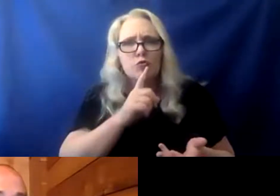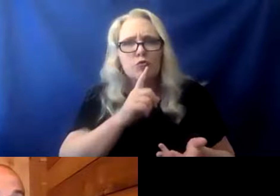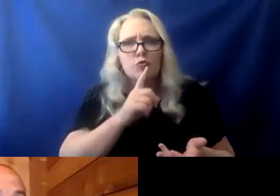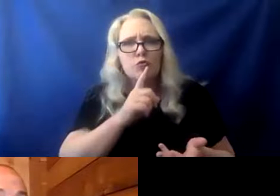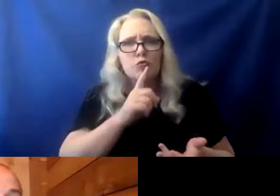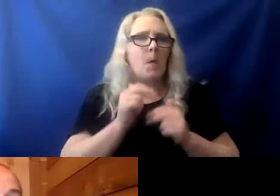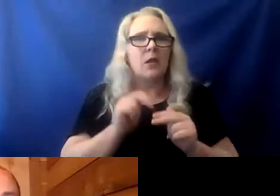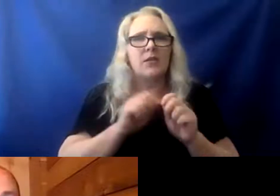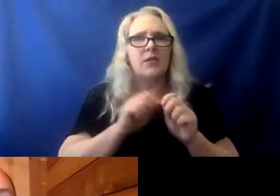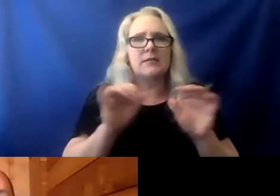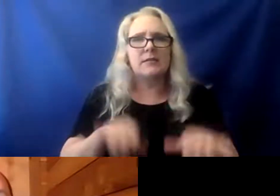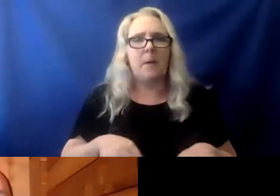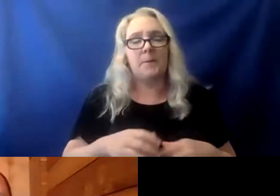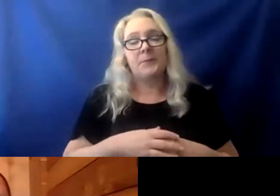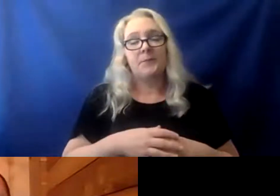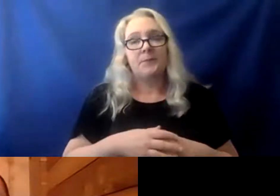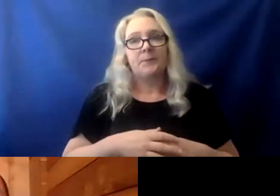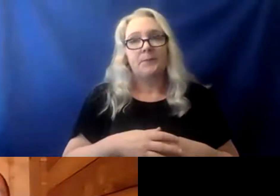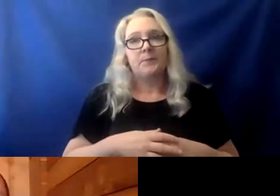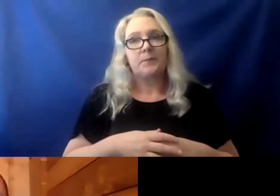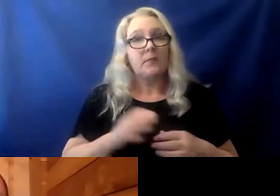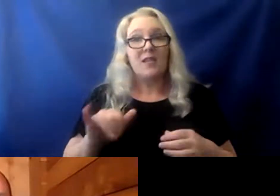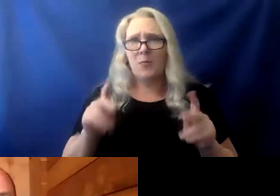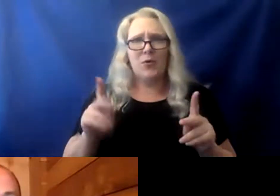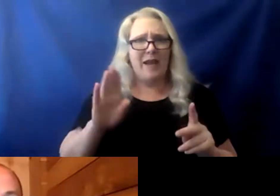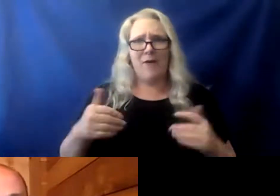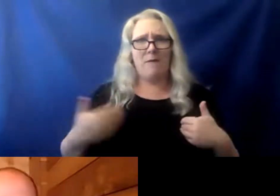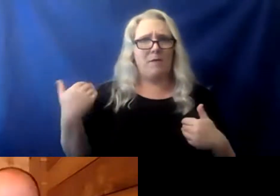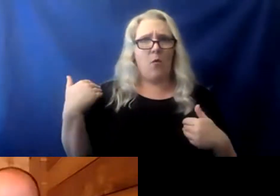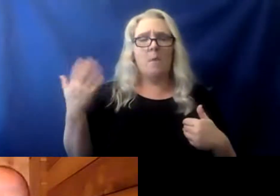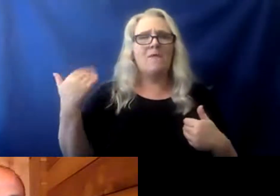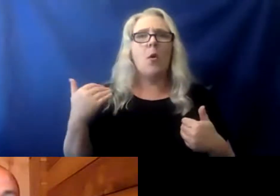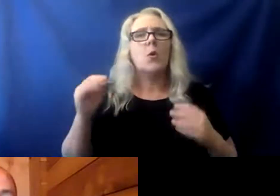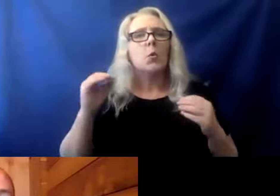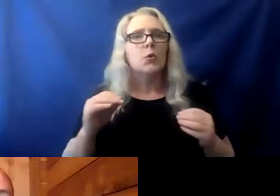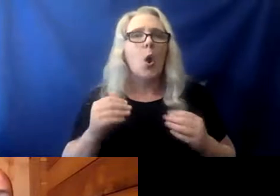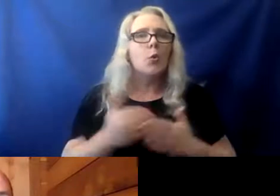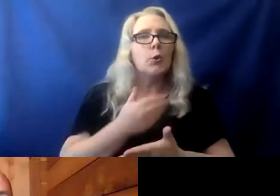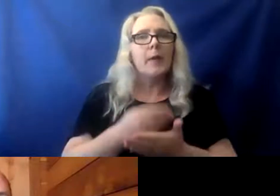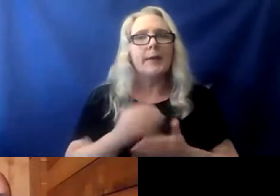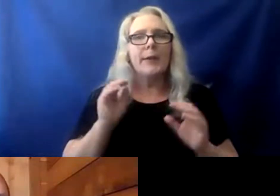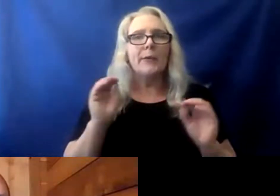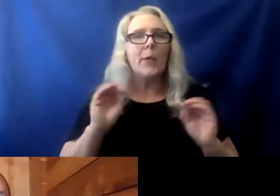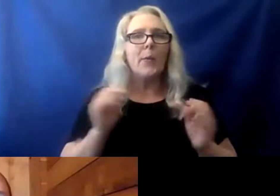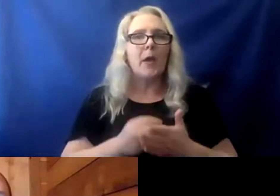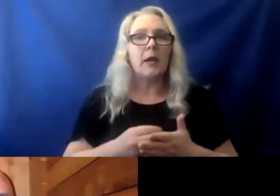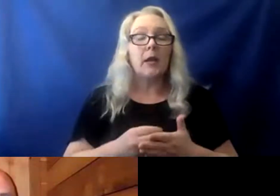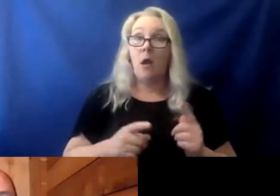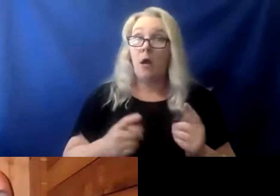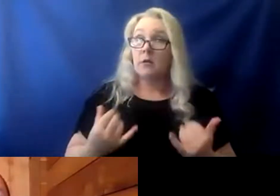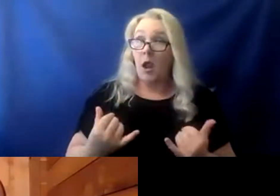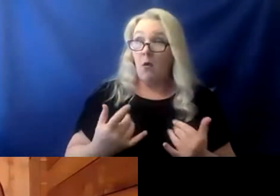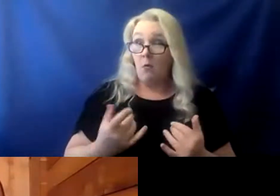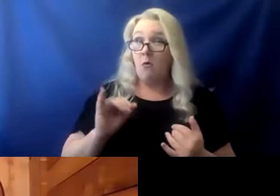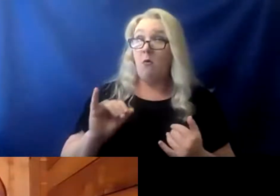that opportunity hasn't been put forward to us before. It's always been, there's no new revenue. But if the question is, there is new money